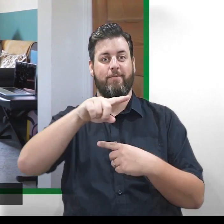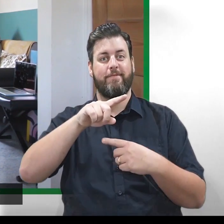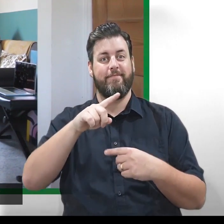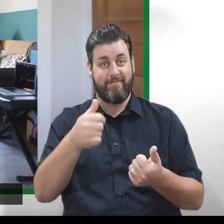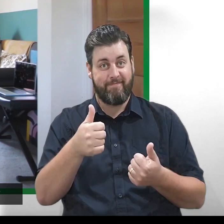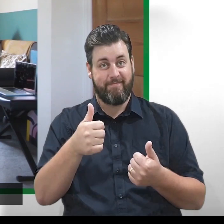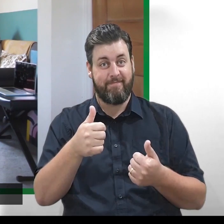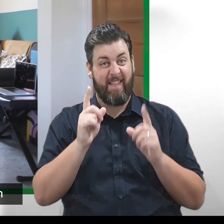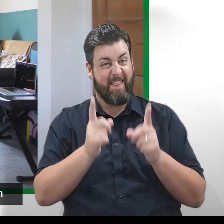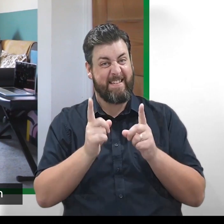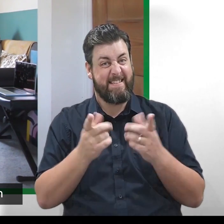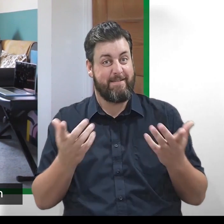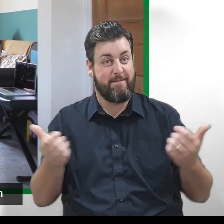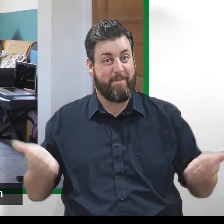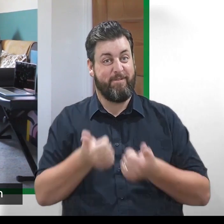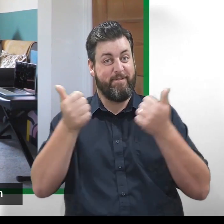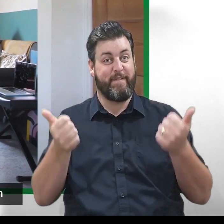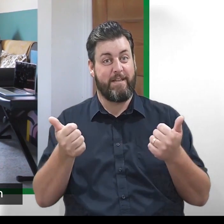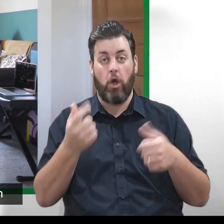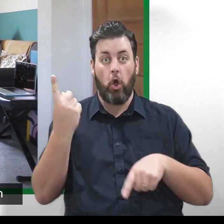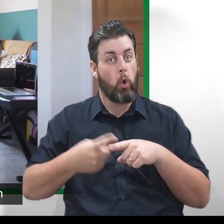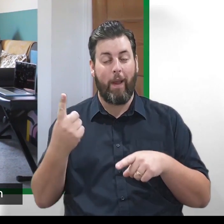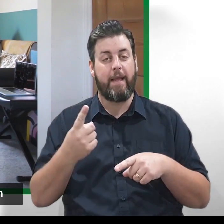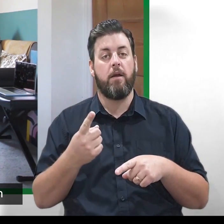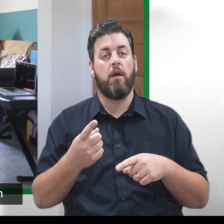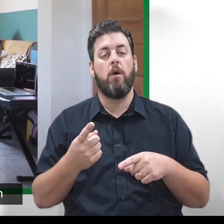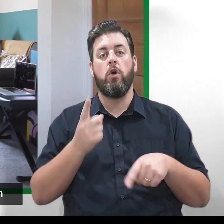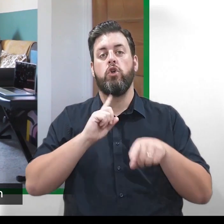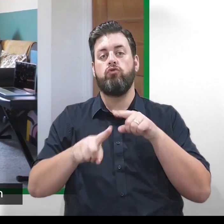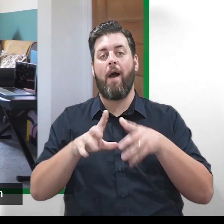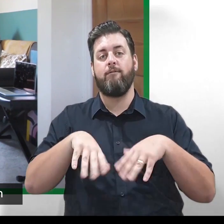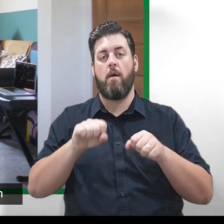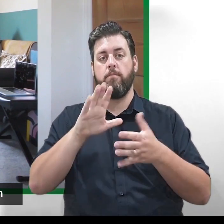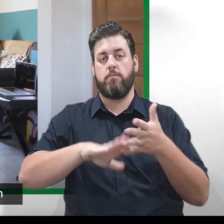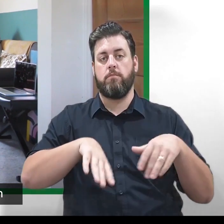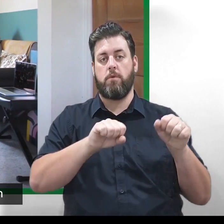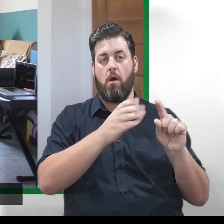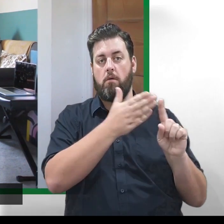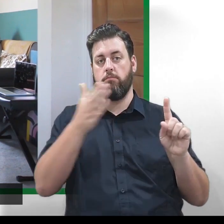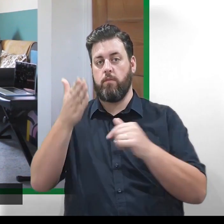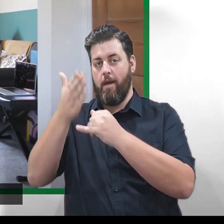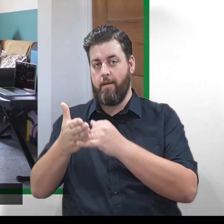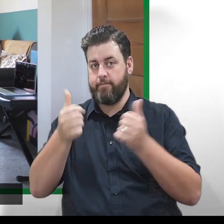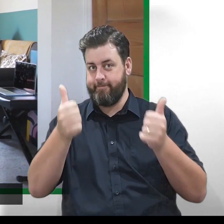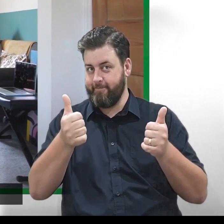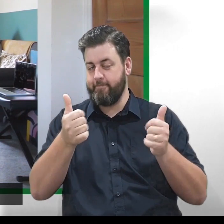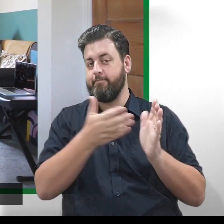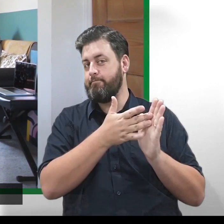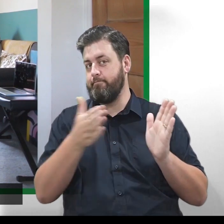front. So that's our routine. We've done it all so quickly. So should we give it a go right from the very, very